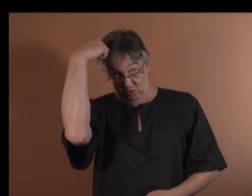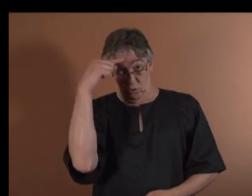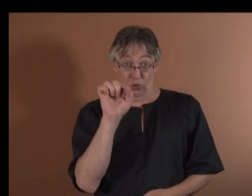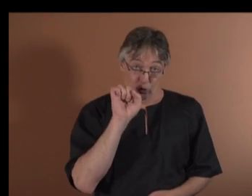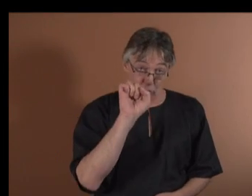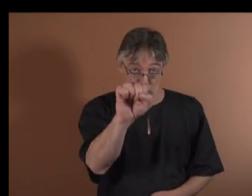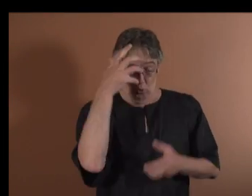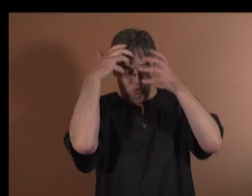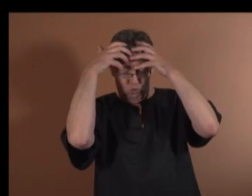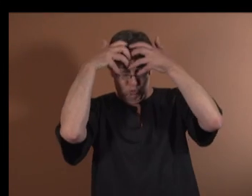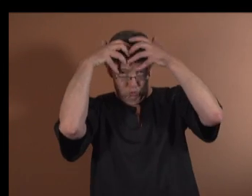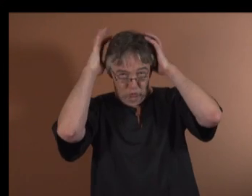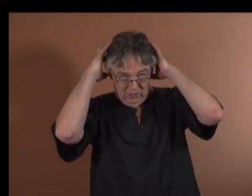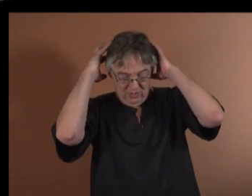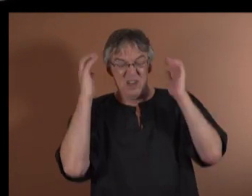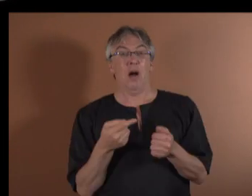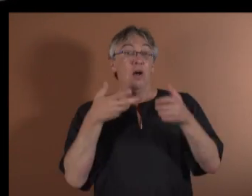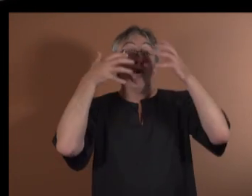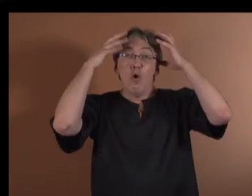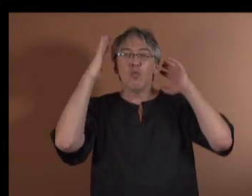Now, there's some things your brain does not do very well.